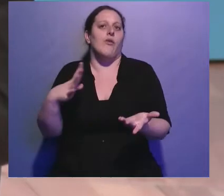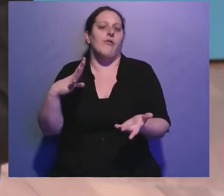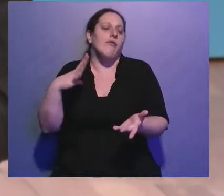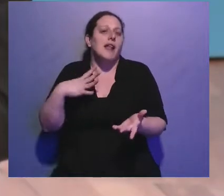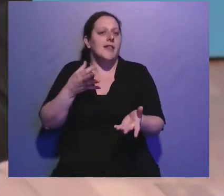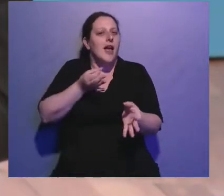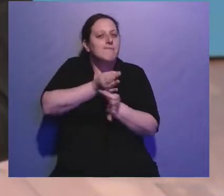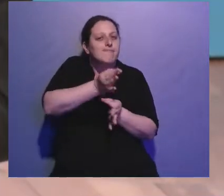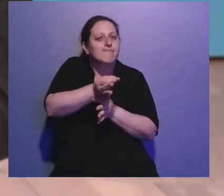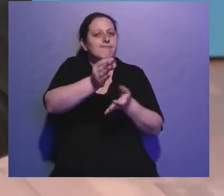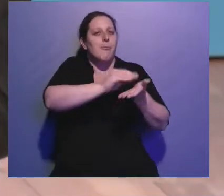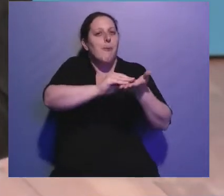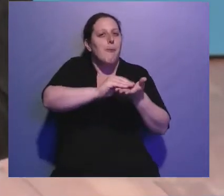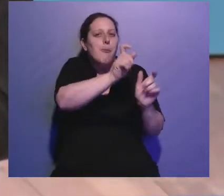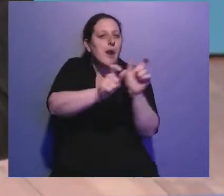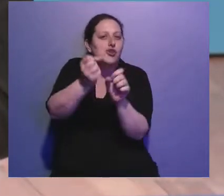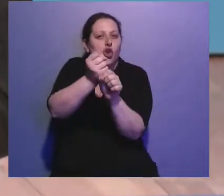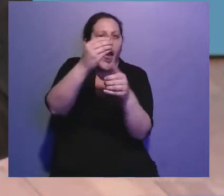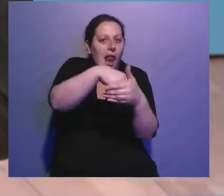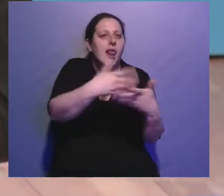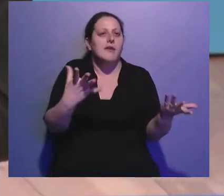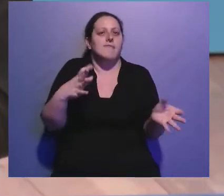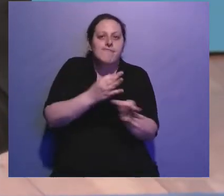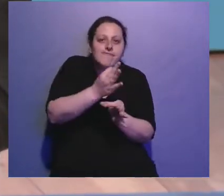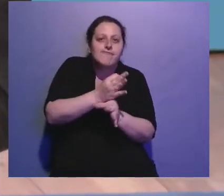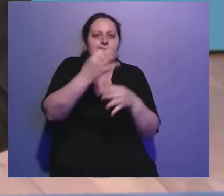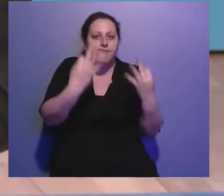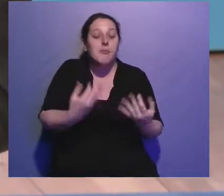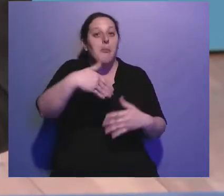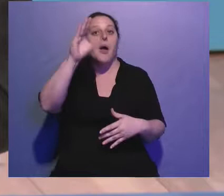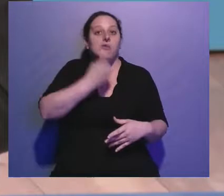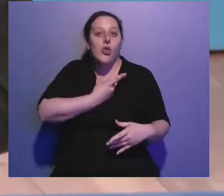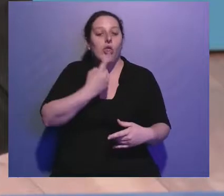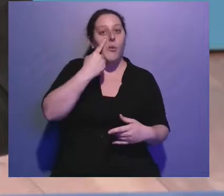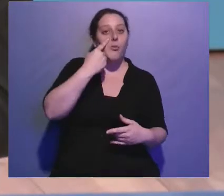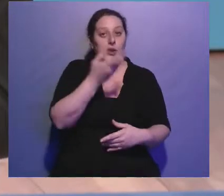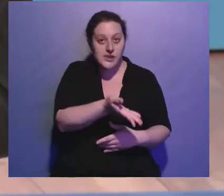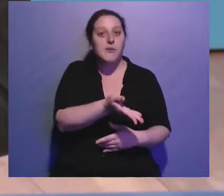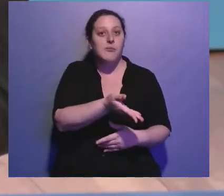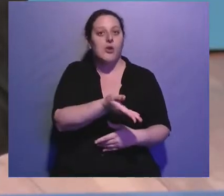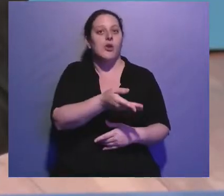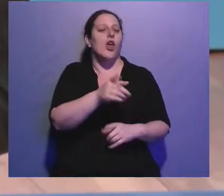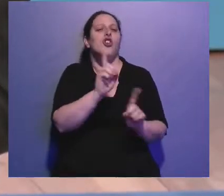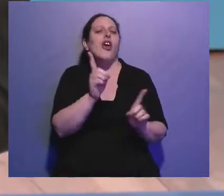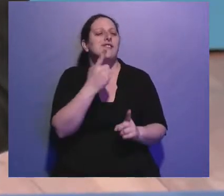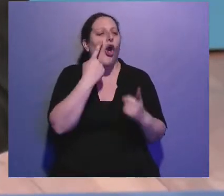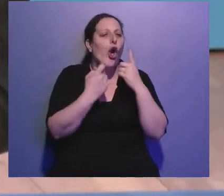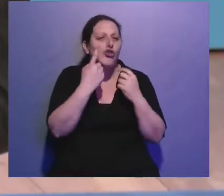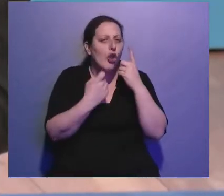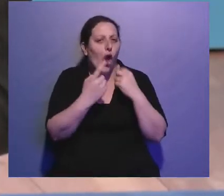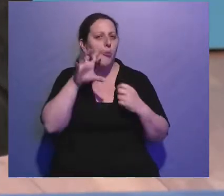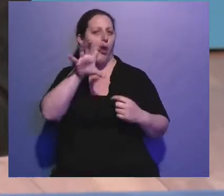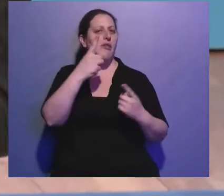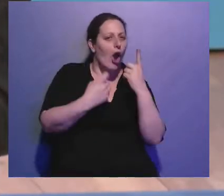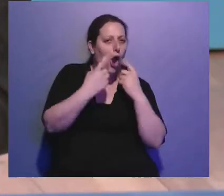lot on the staff training, making them understand in the municipalities that